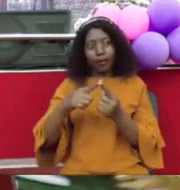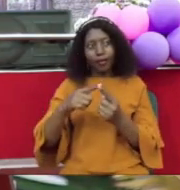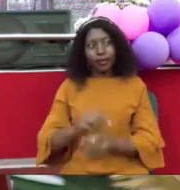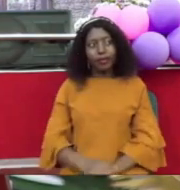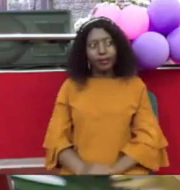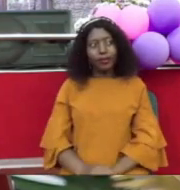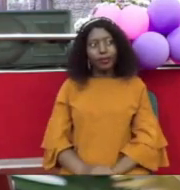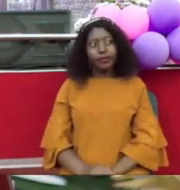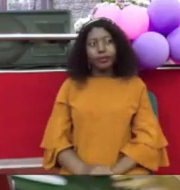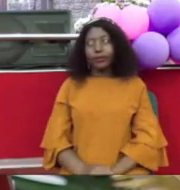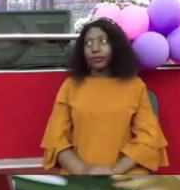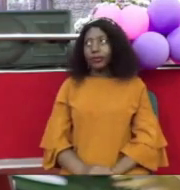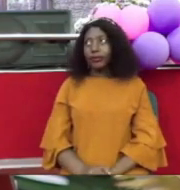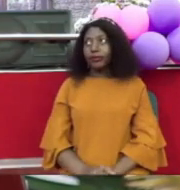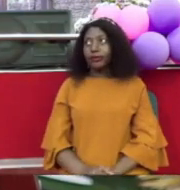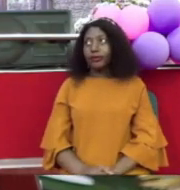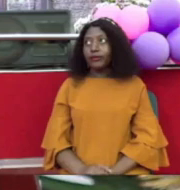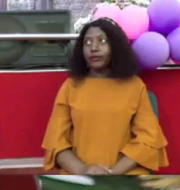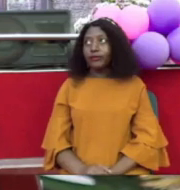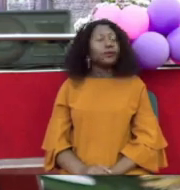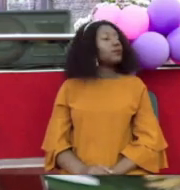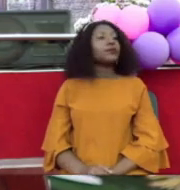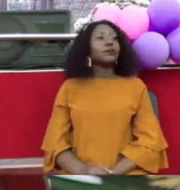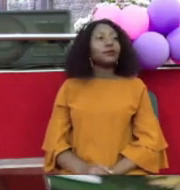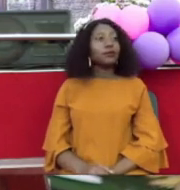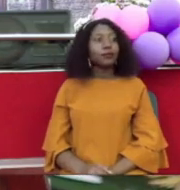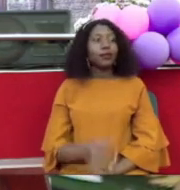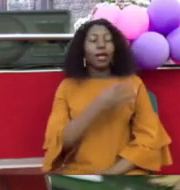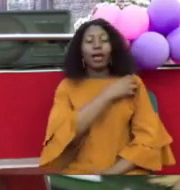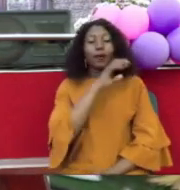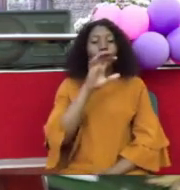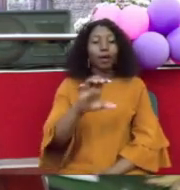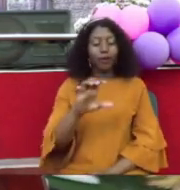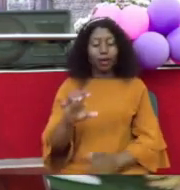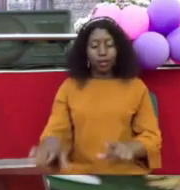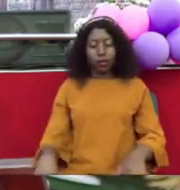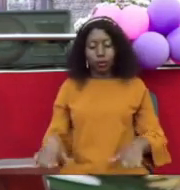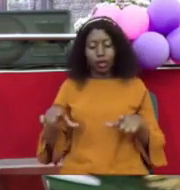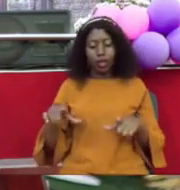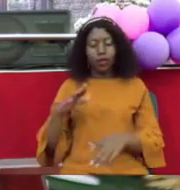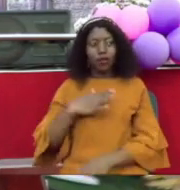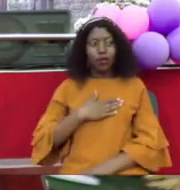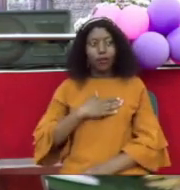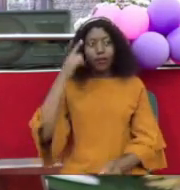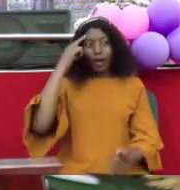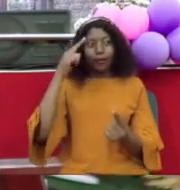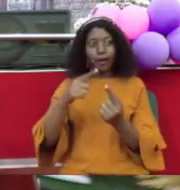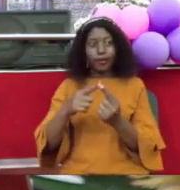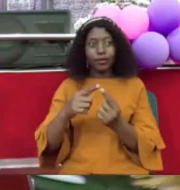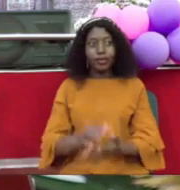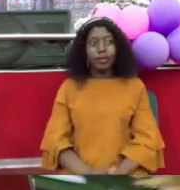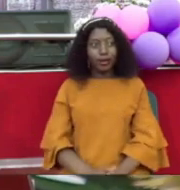ambayo inasema kuwekwa nguvu kuishi makusudi yangu. Empowered to live my purpose. Kuwekwa